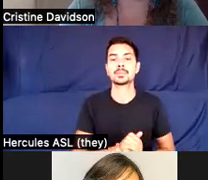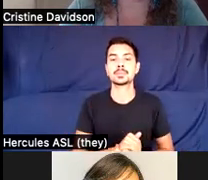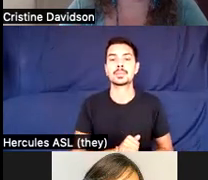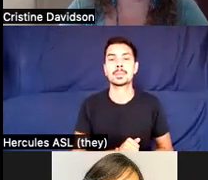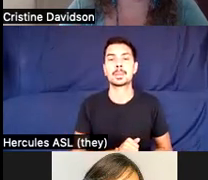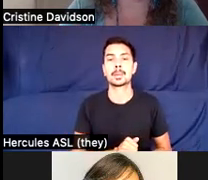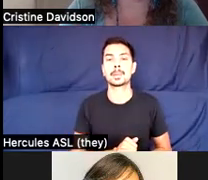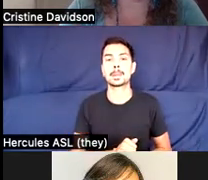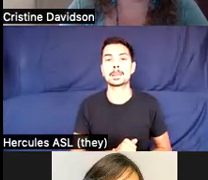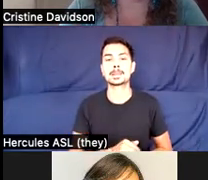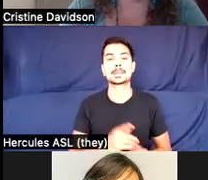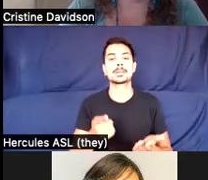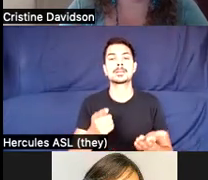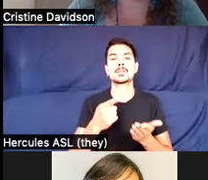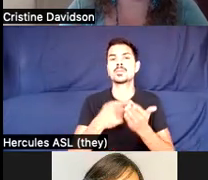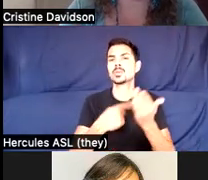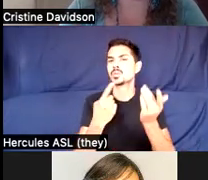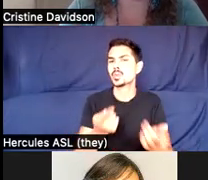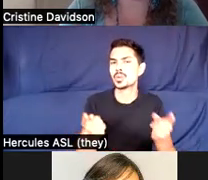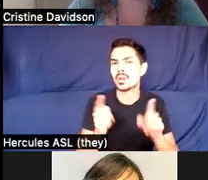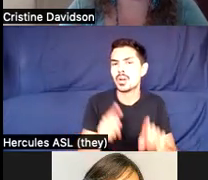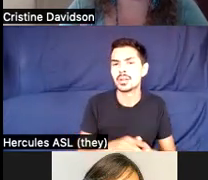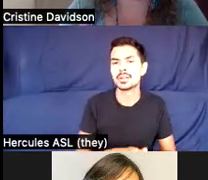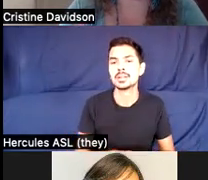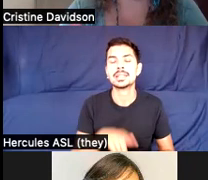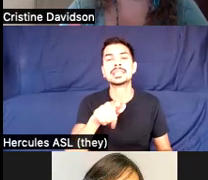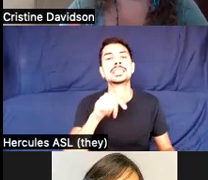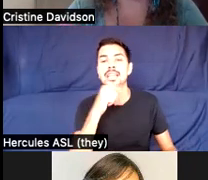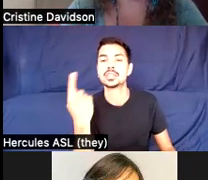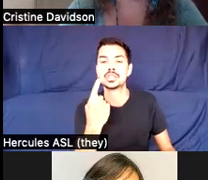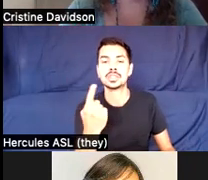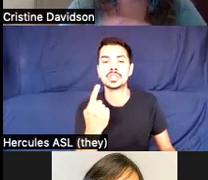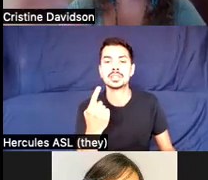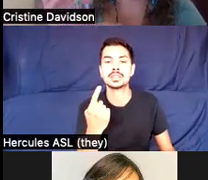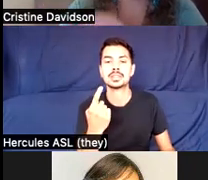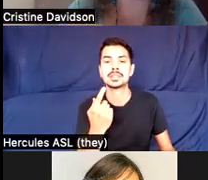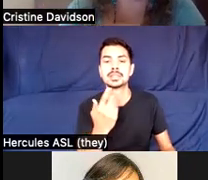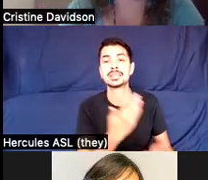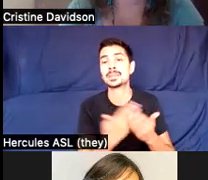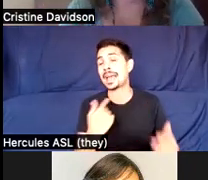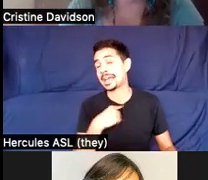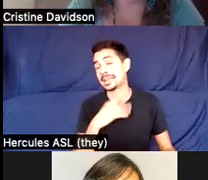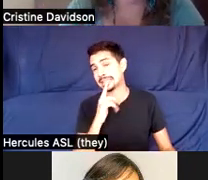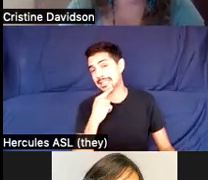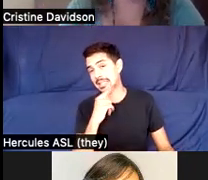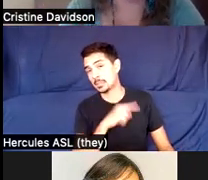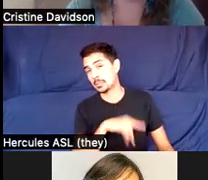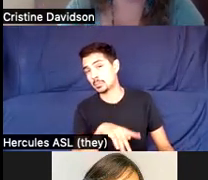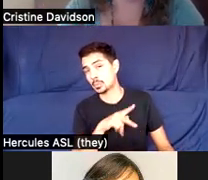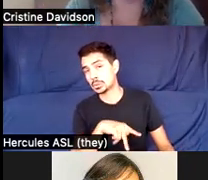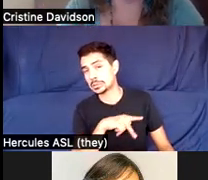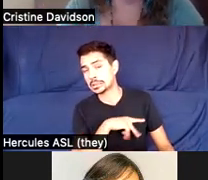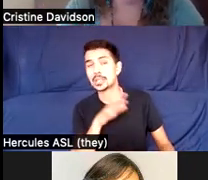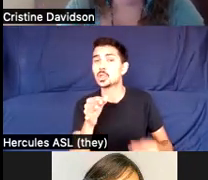what's going on with the person and what they want. Like, this is not something that I would say personally, like describe to me.